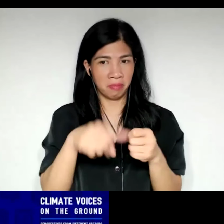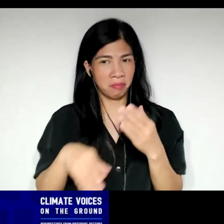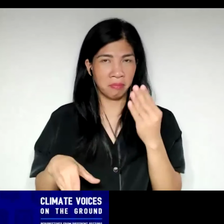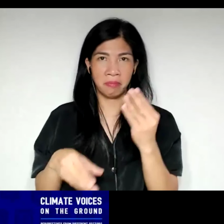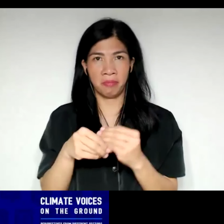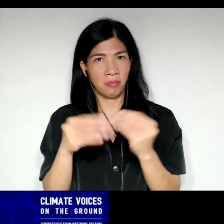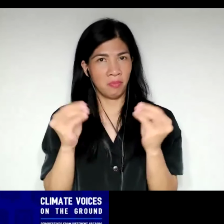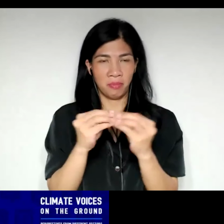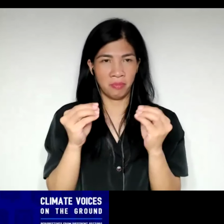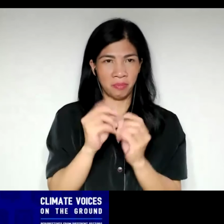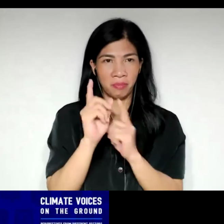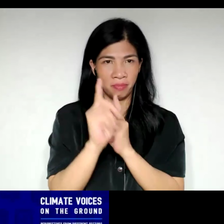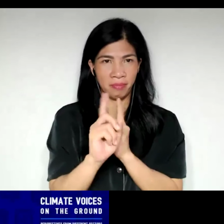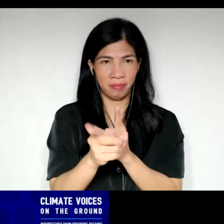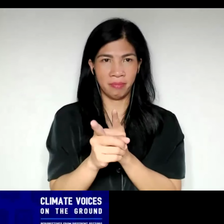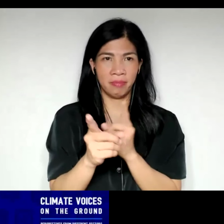to address the question.